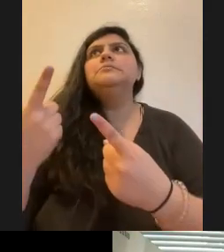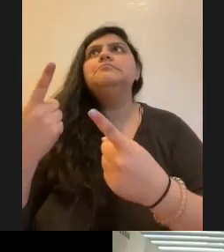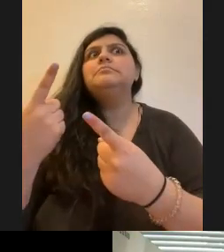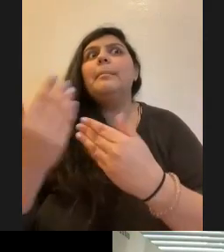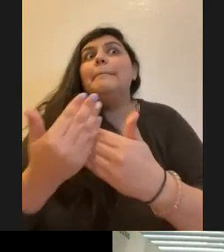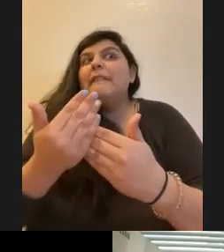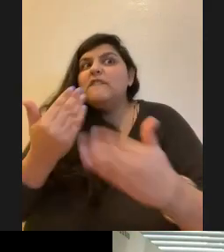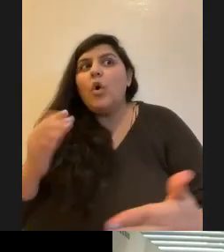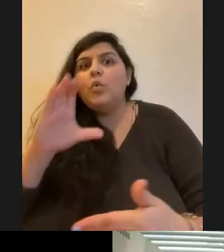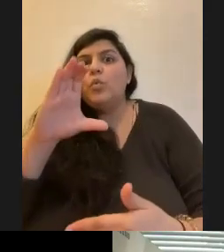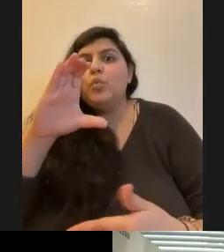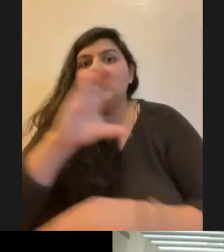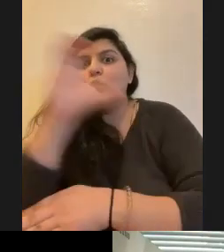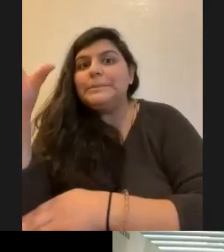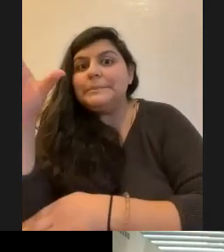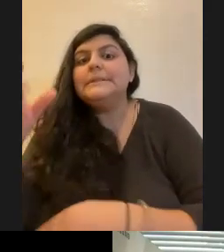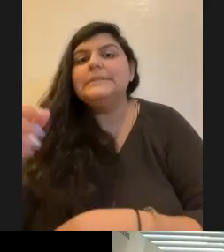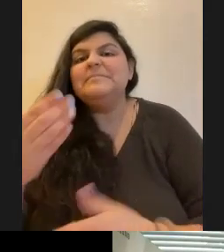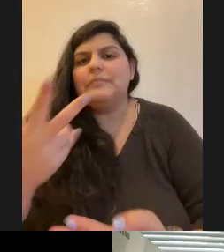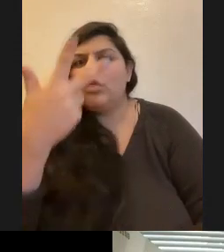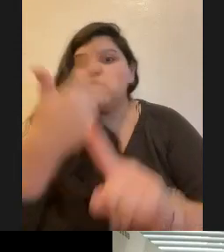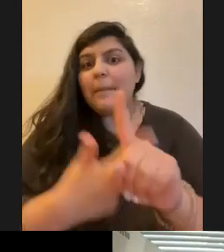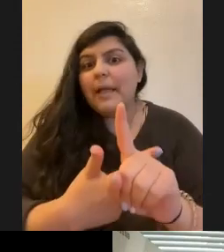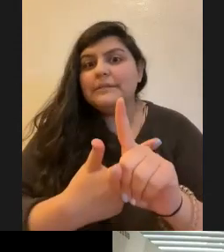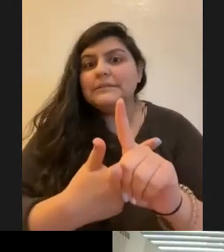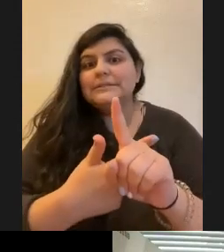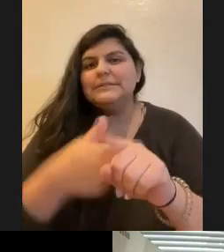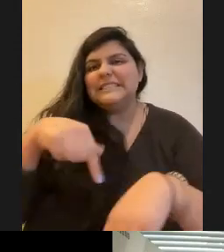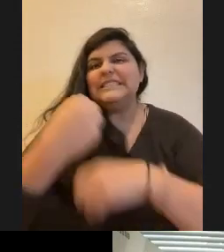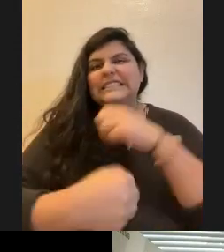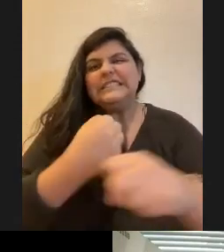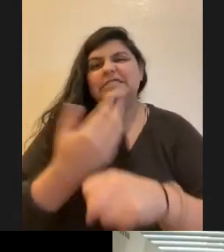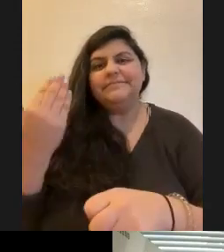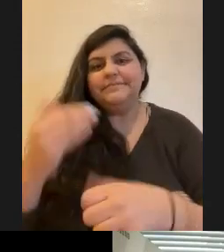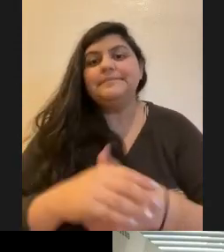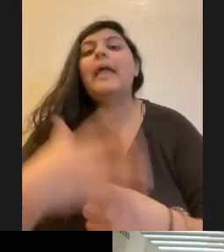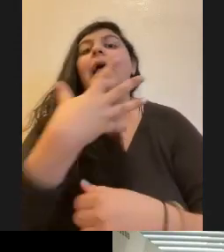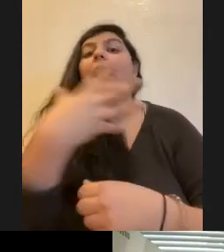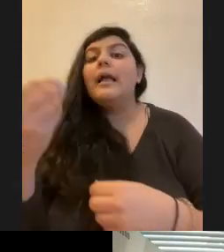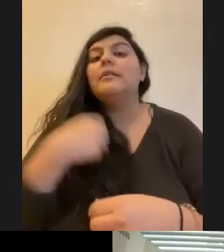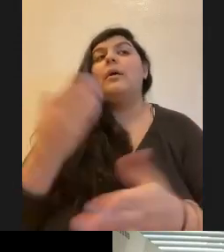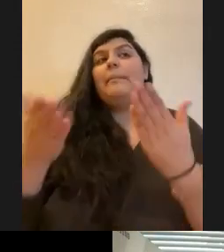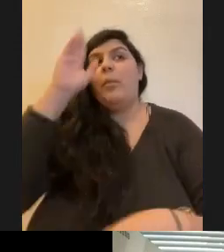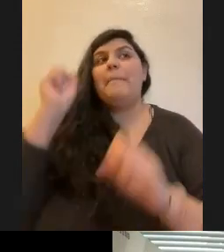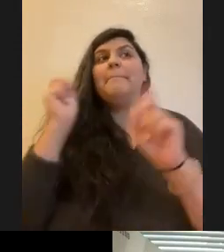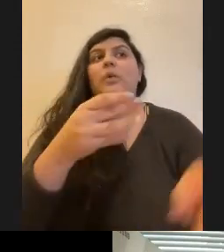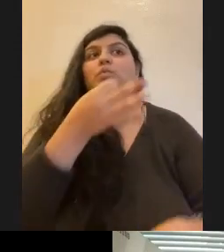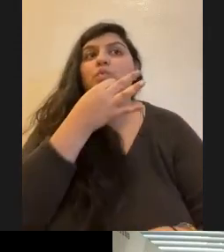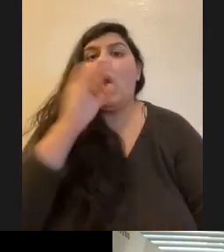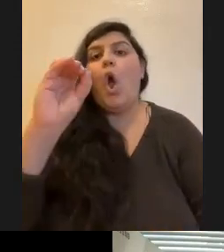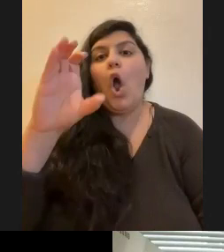Christmas. So I spent 3 months there earlier this year, and then I'm probably going to be going back again in